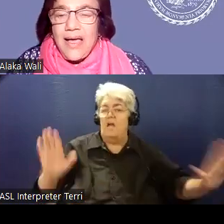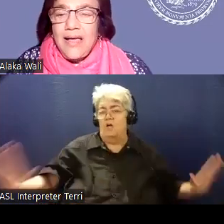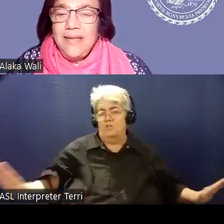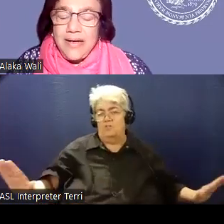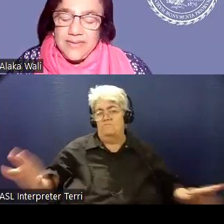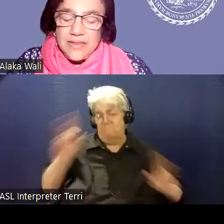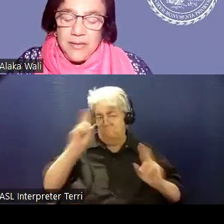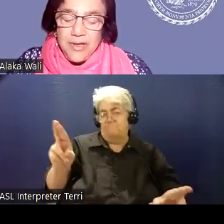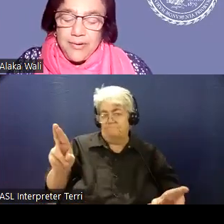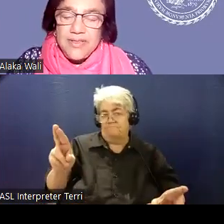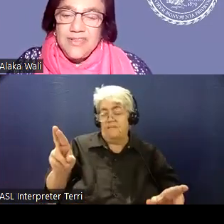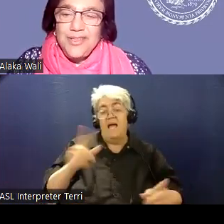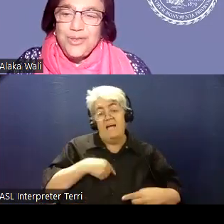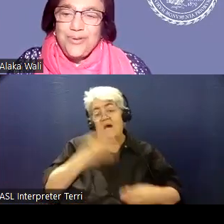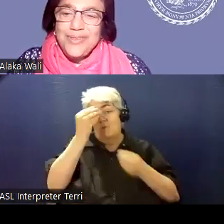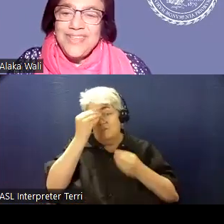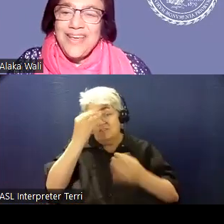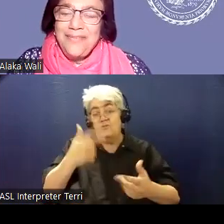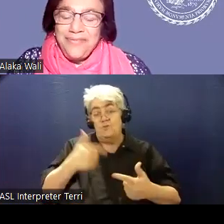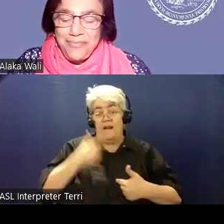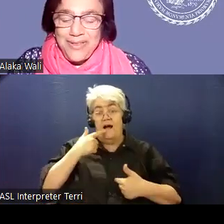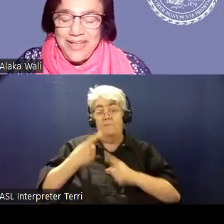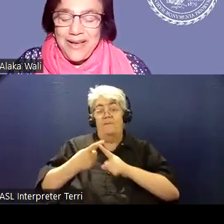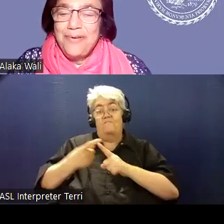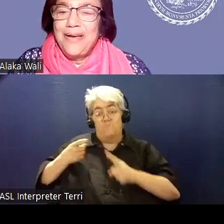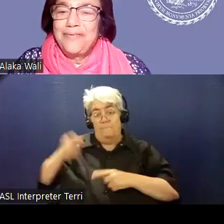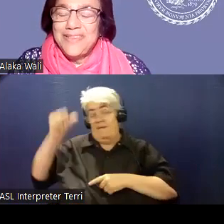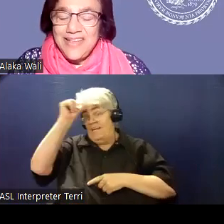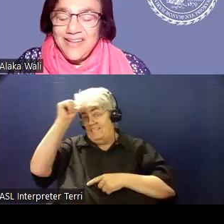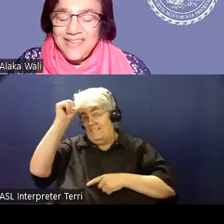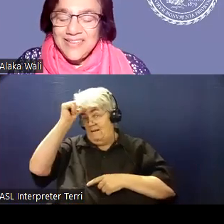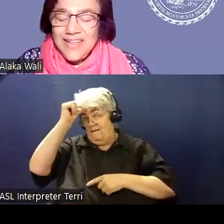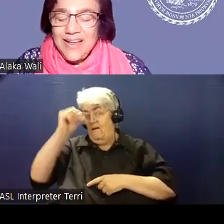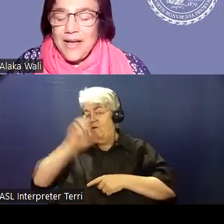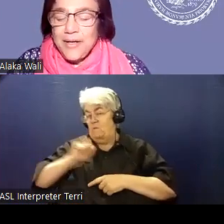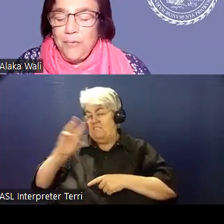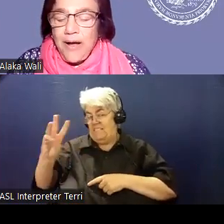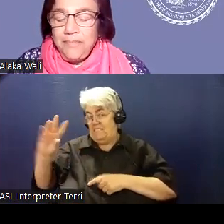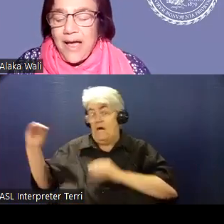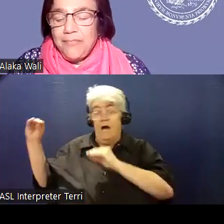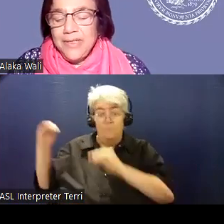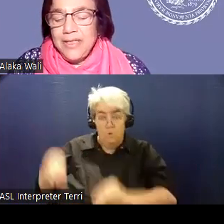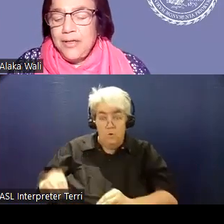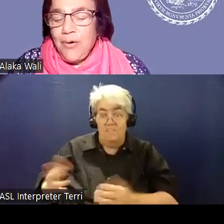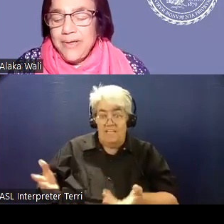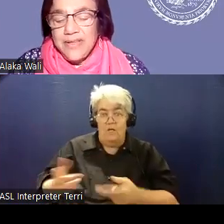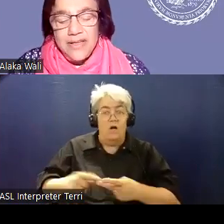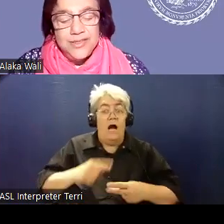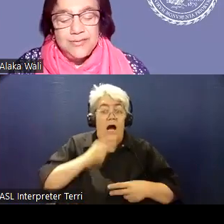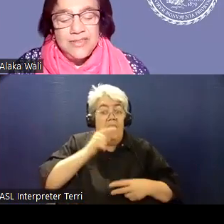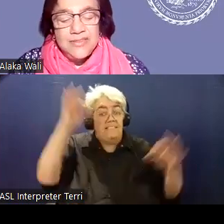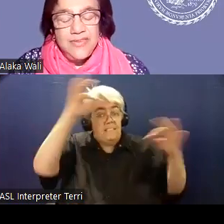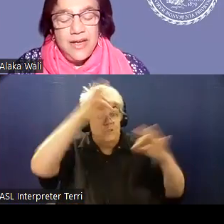me add that as an immigrant to these shores, I came from India when I was 6. I grew up not really knowing